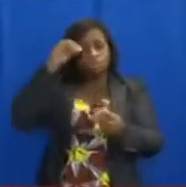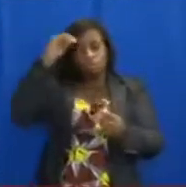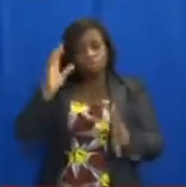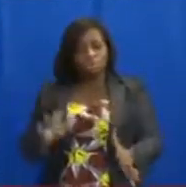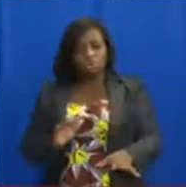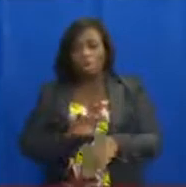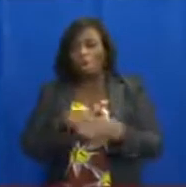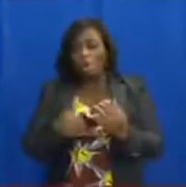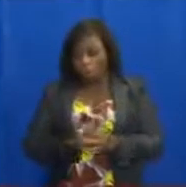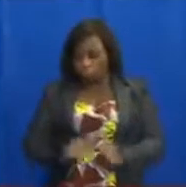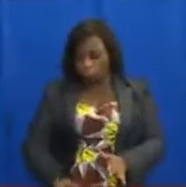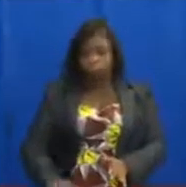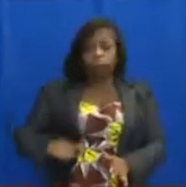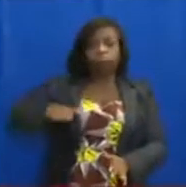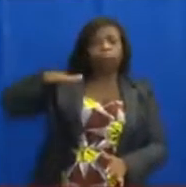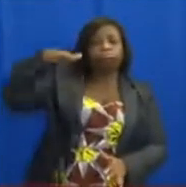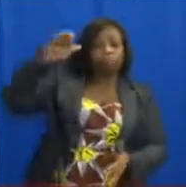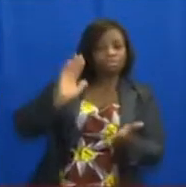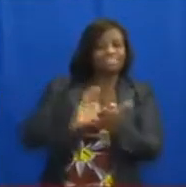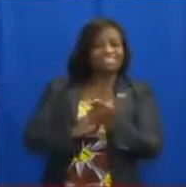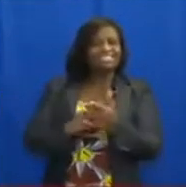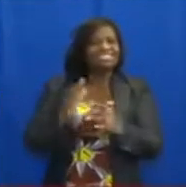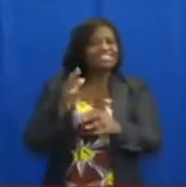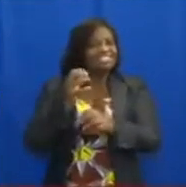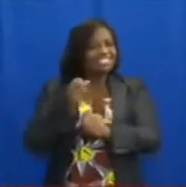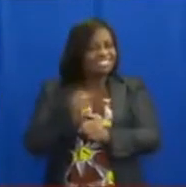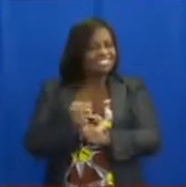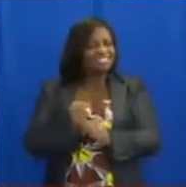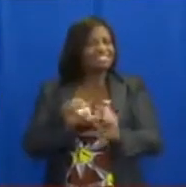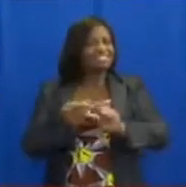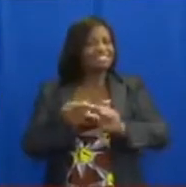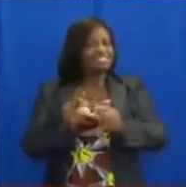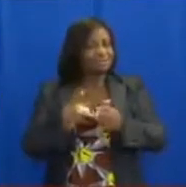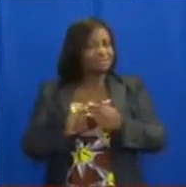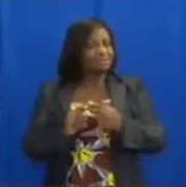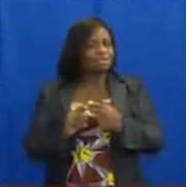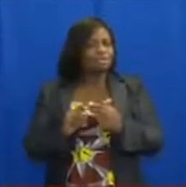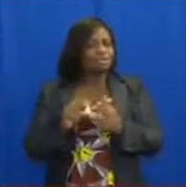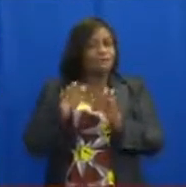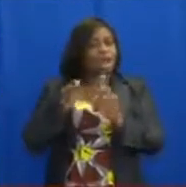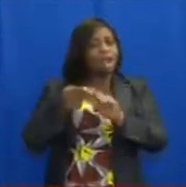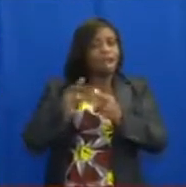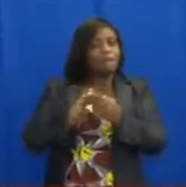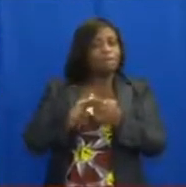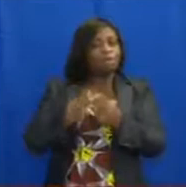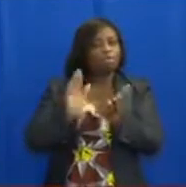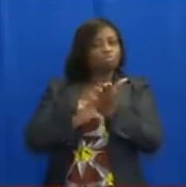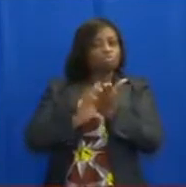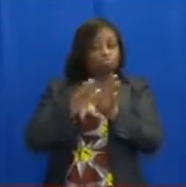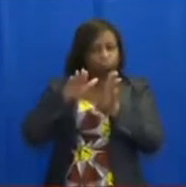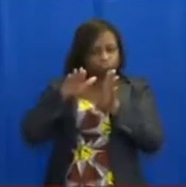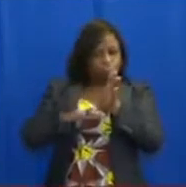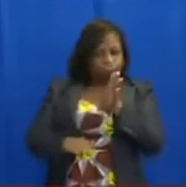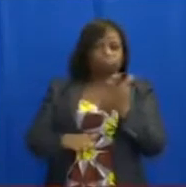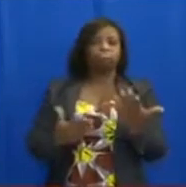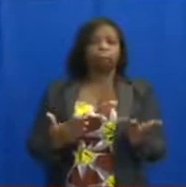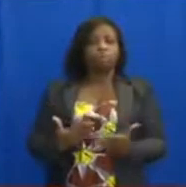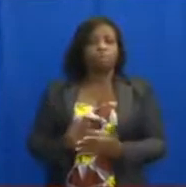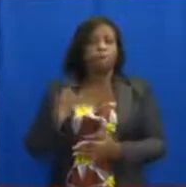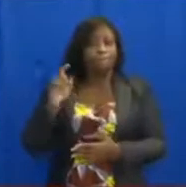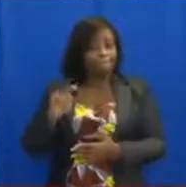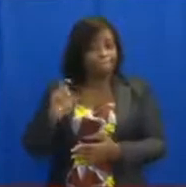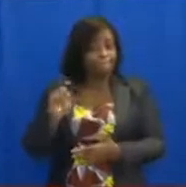all levels of the education ladder receive the minimum number of contact hours upon their return to